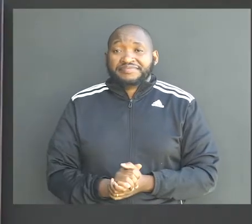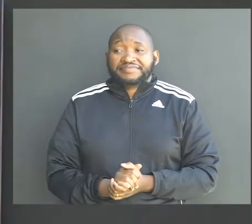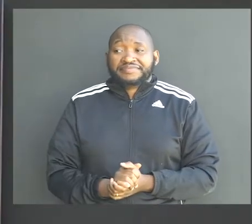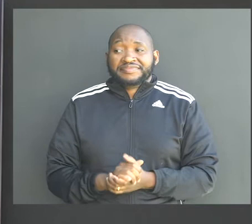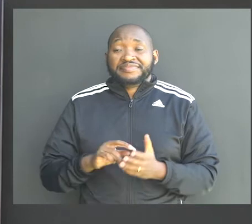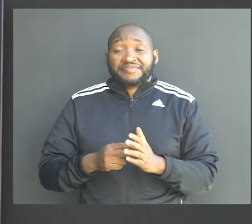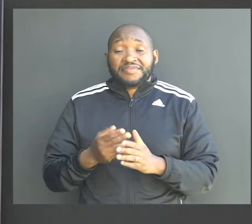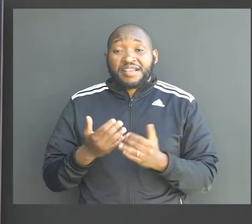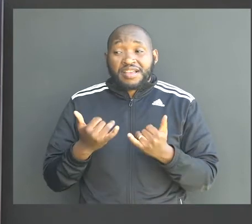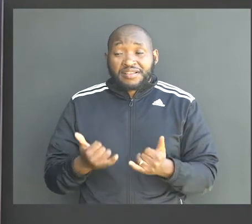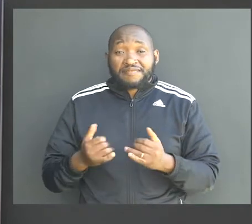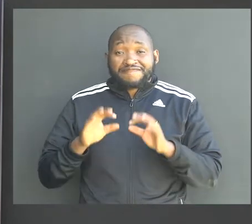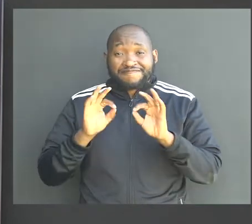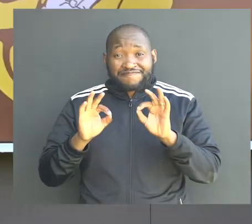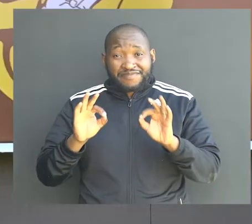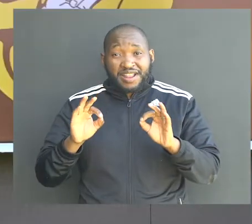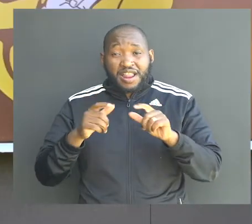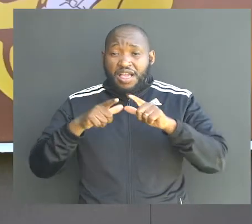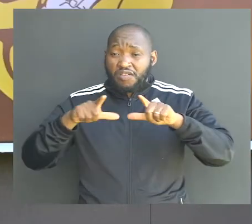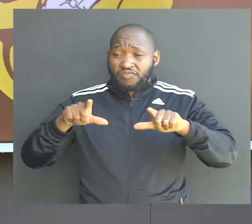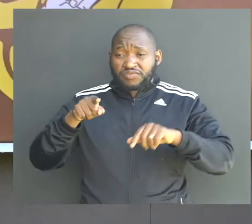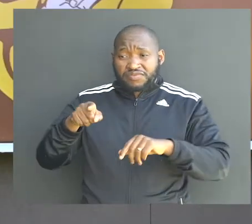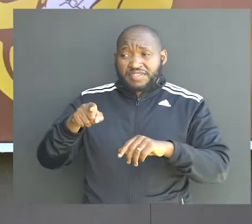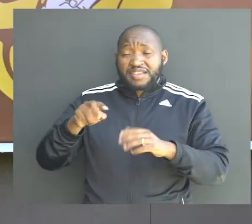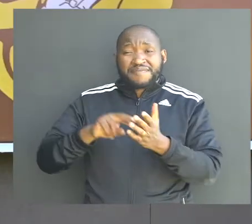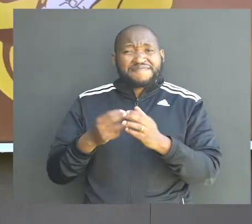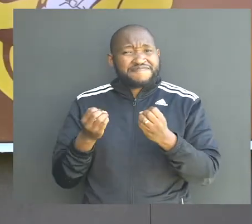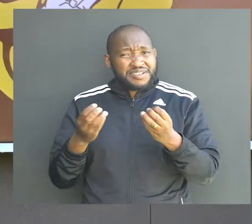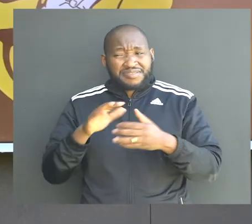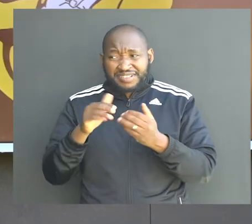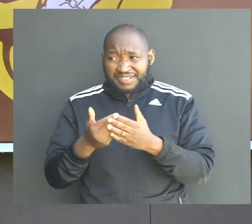Yeah. So, you know, it's a beautiful language. It really is.